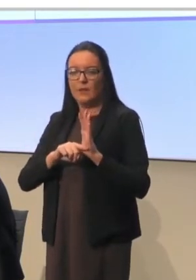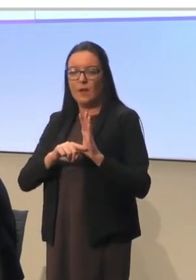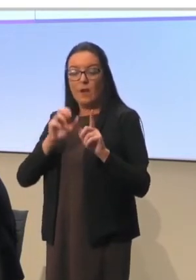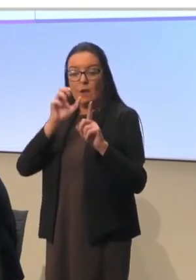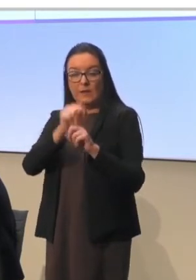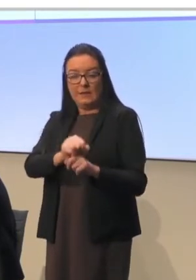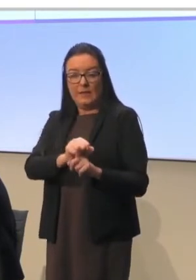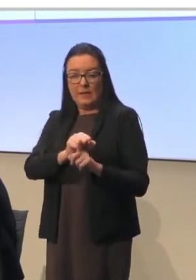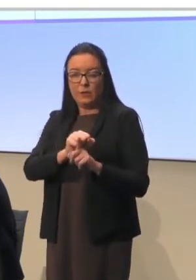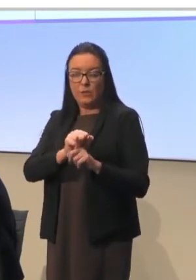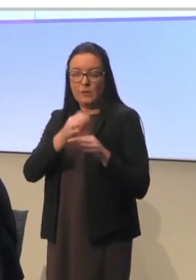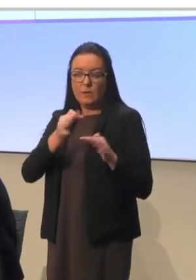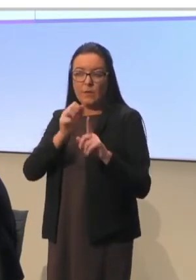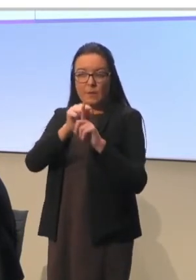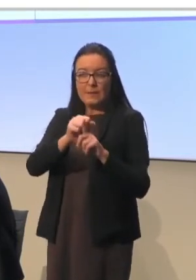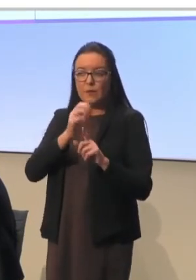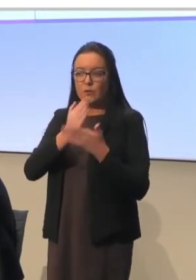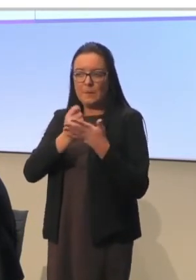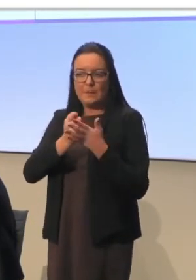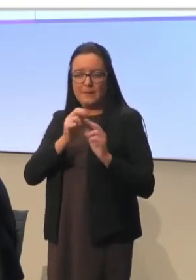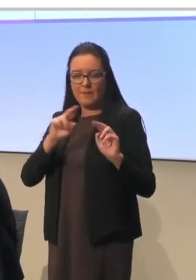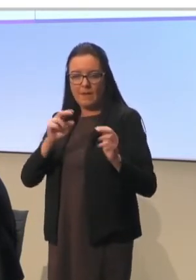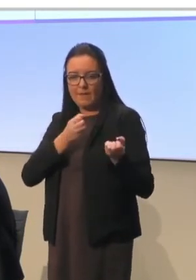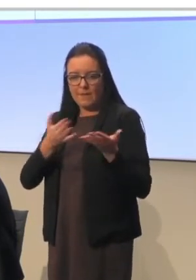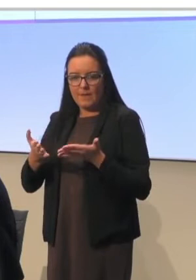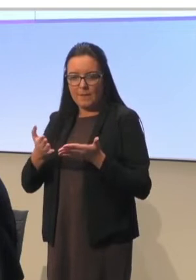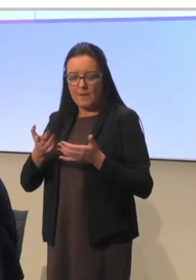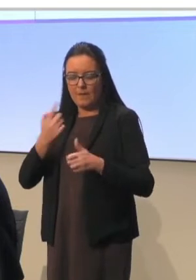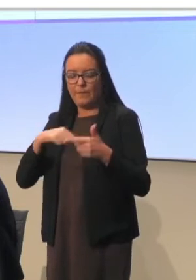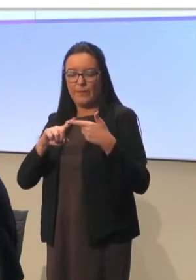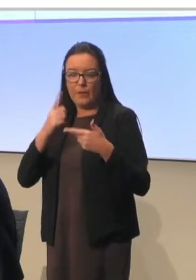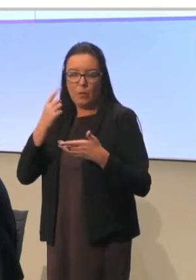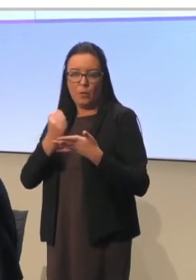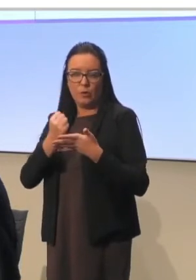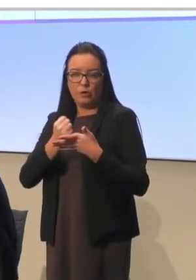diagnosis, which in some cases was not available or very late in coming. There was one student who only got their